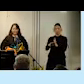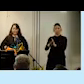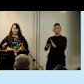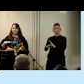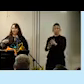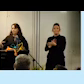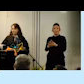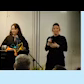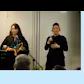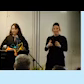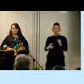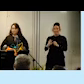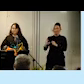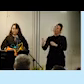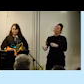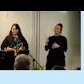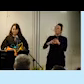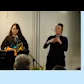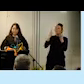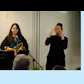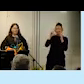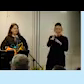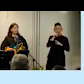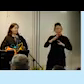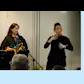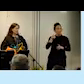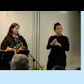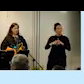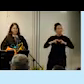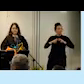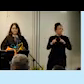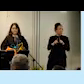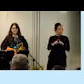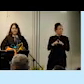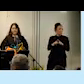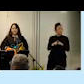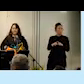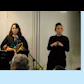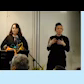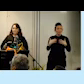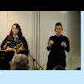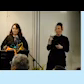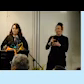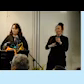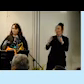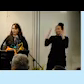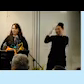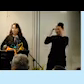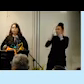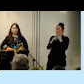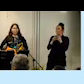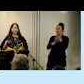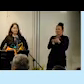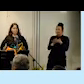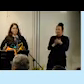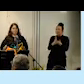overactive, releasing harmful substances that can damage neurons and start removing healthy connections. And this is called inflammation in the